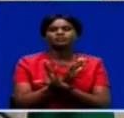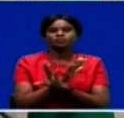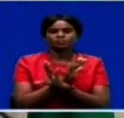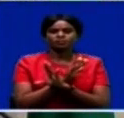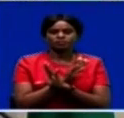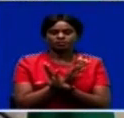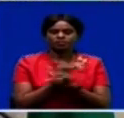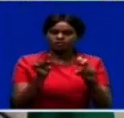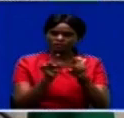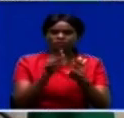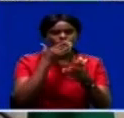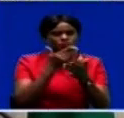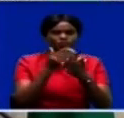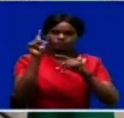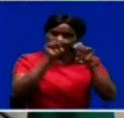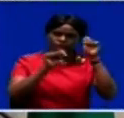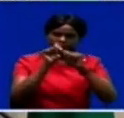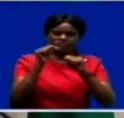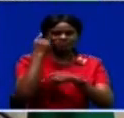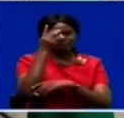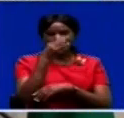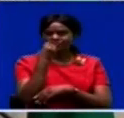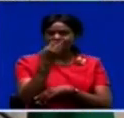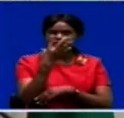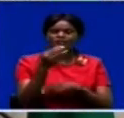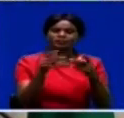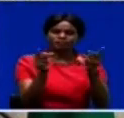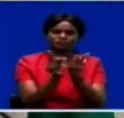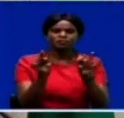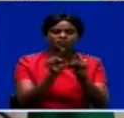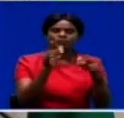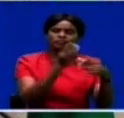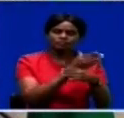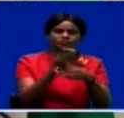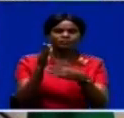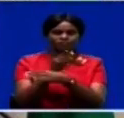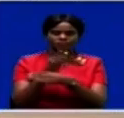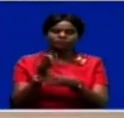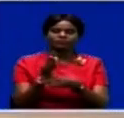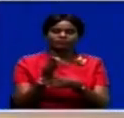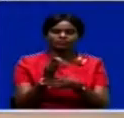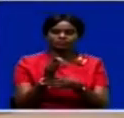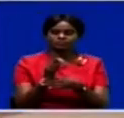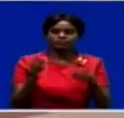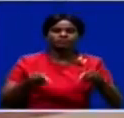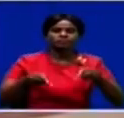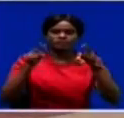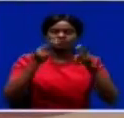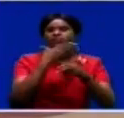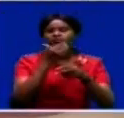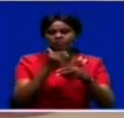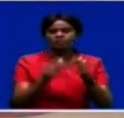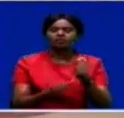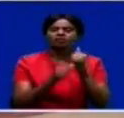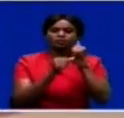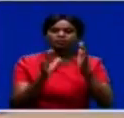as a favorable tourism and investment destination, as well as a trade partner of choice. The high commissioners and ambassadors